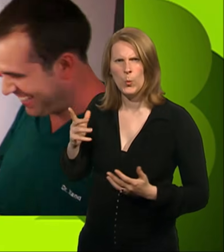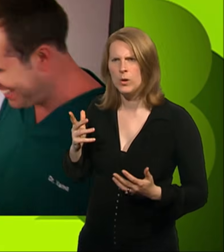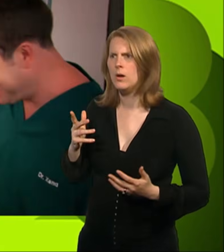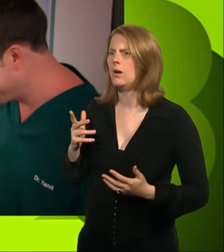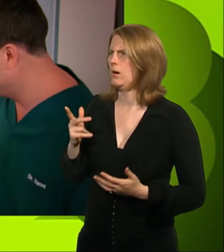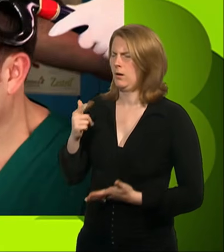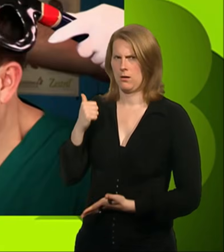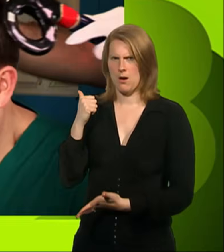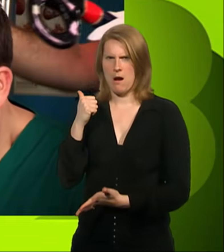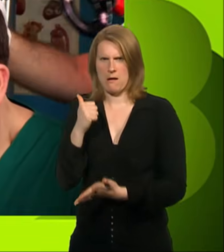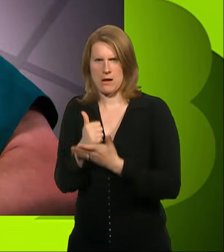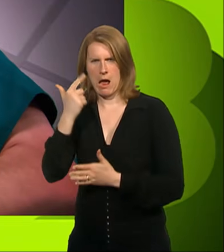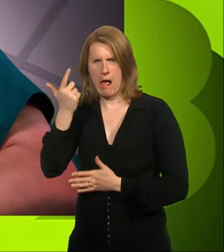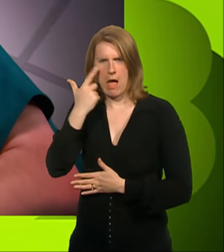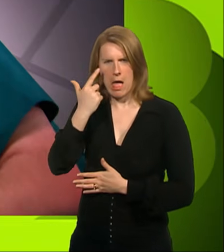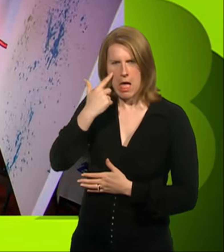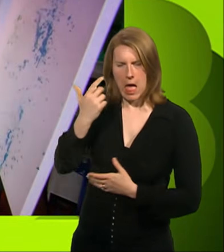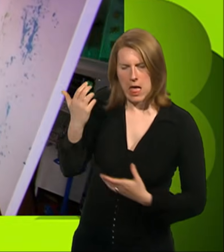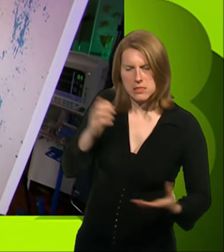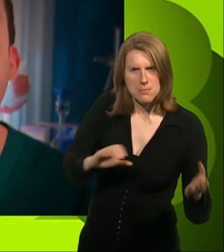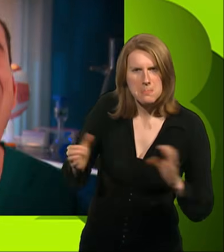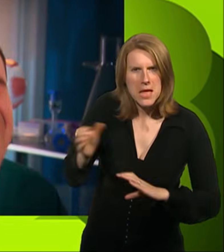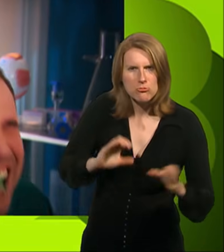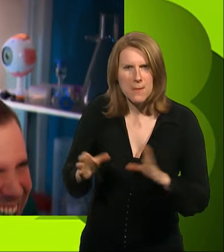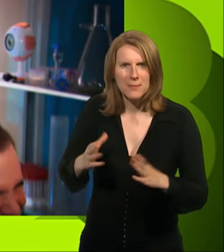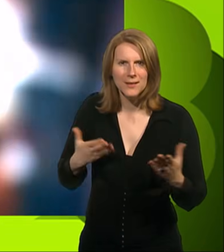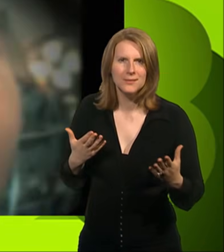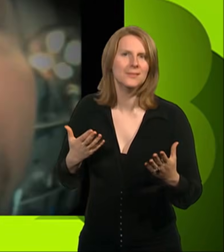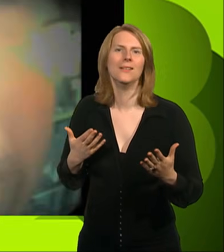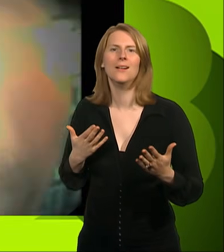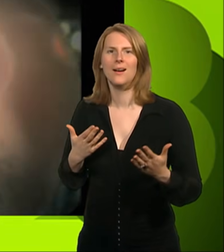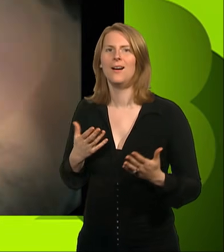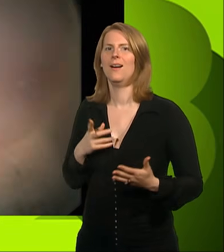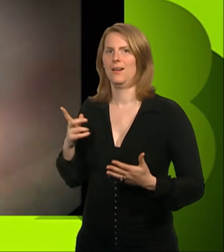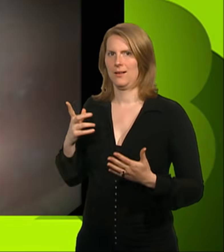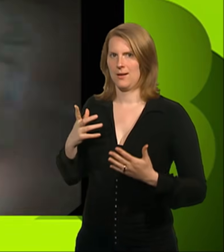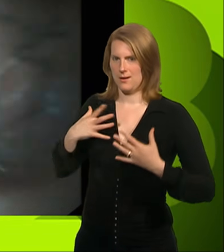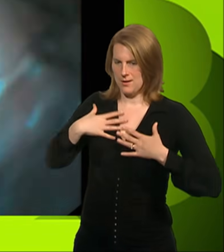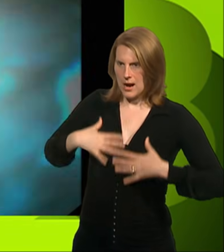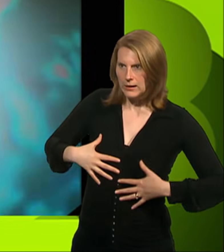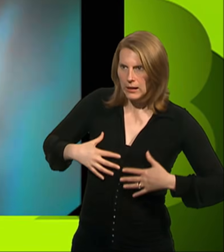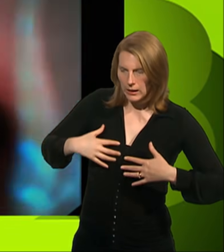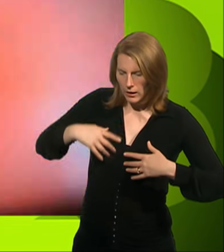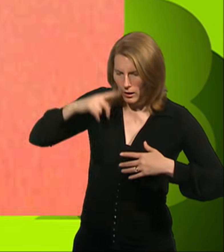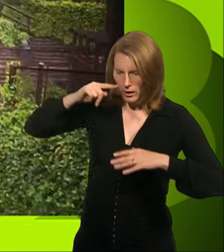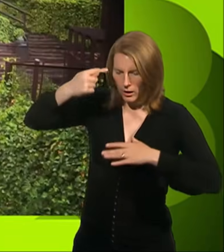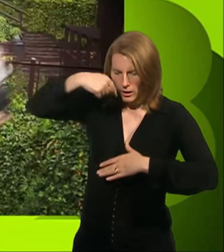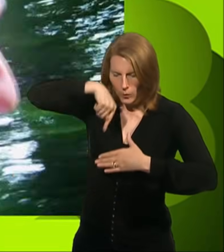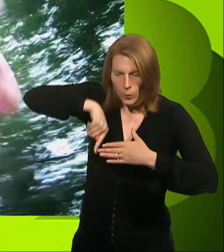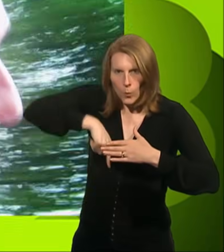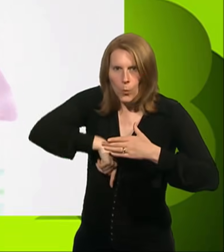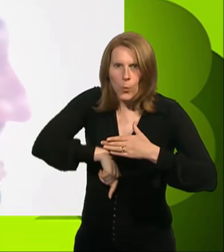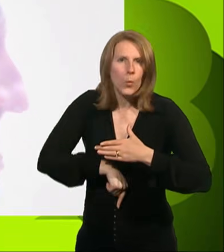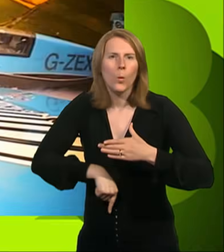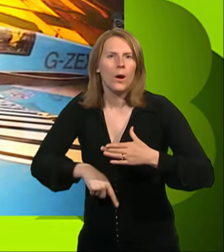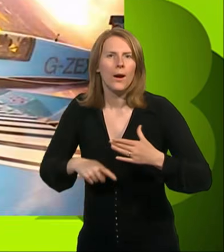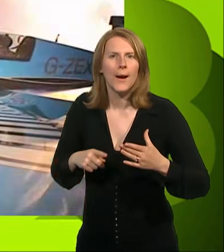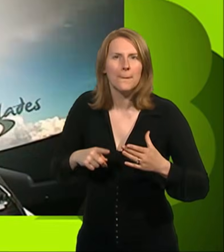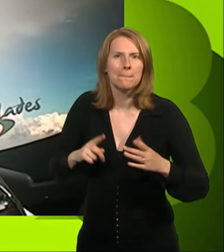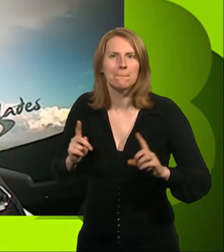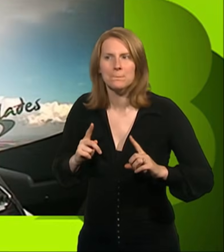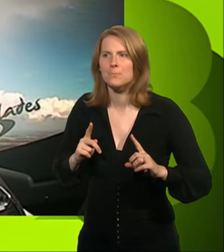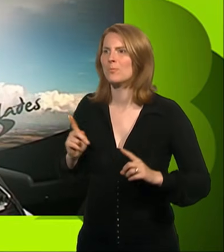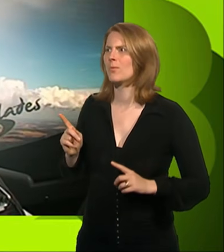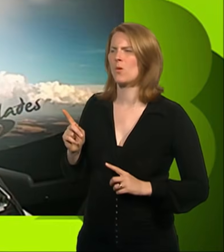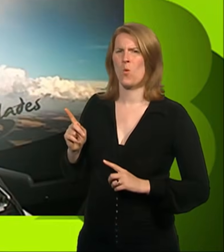head. to awesome experiments. we're turning our bodies inside out and upside